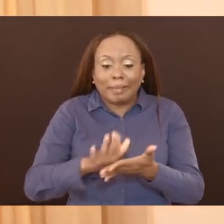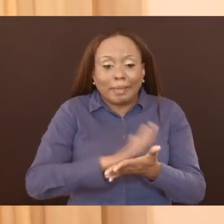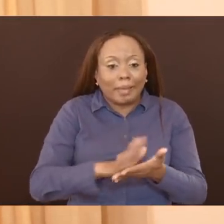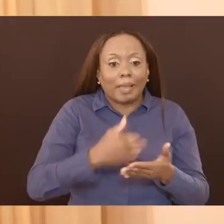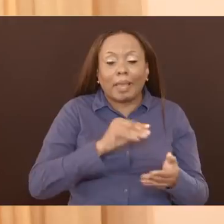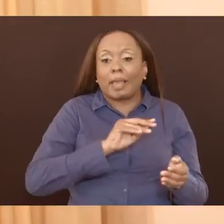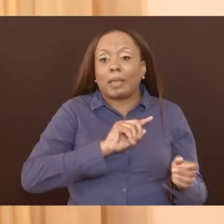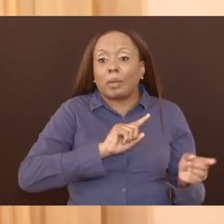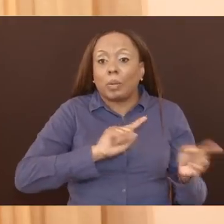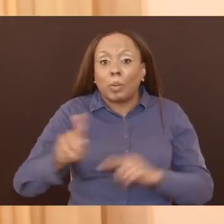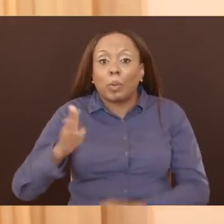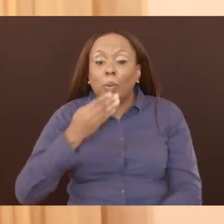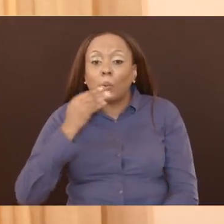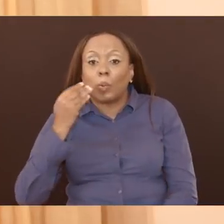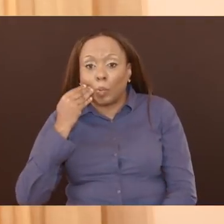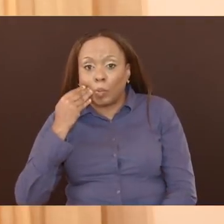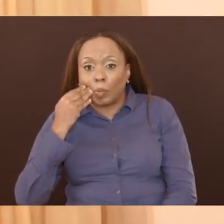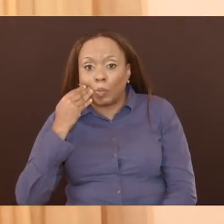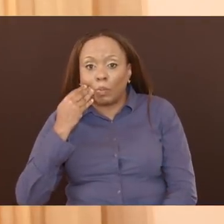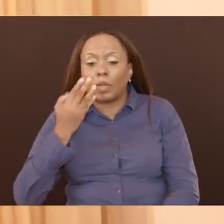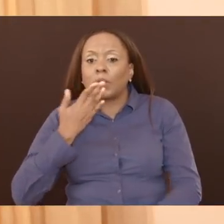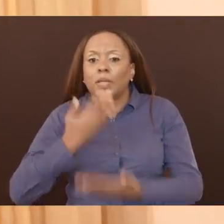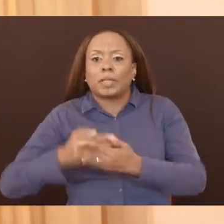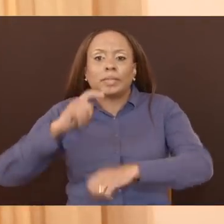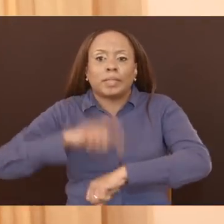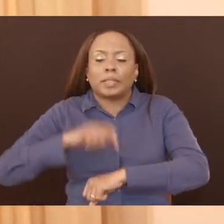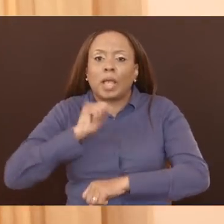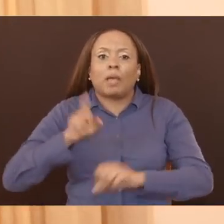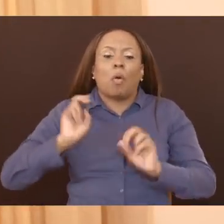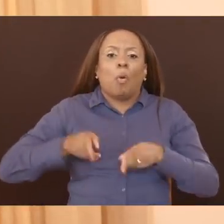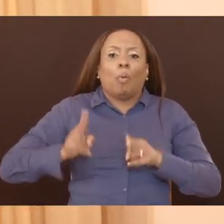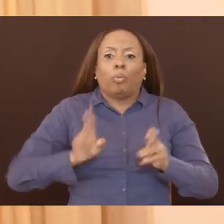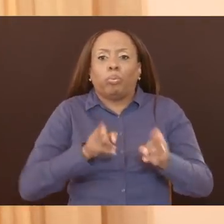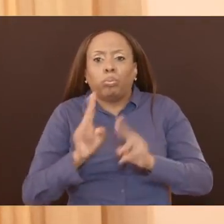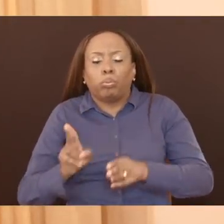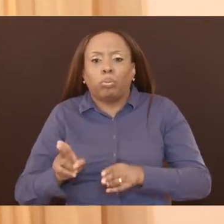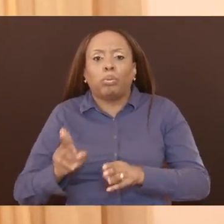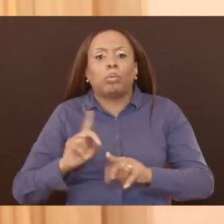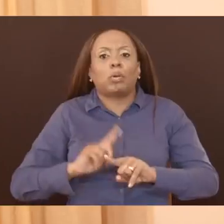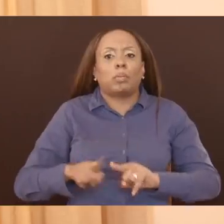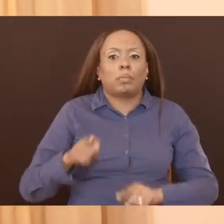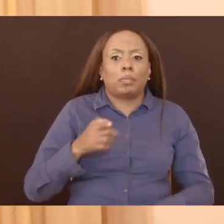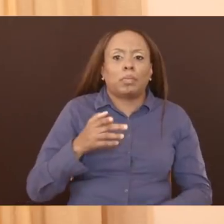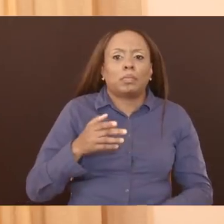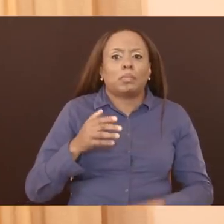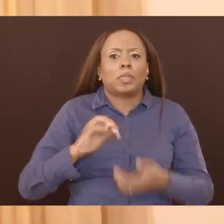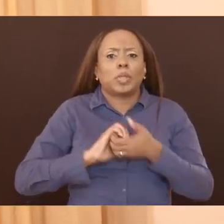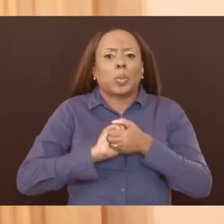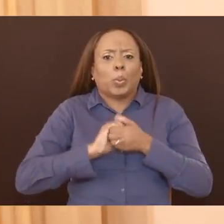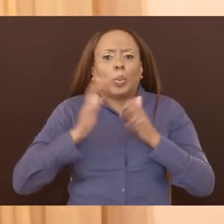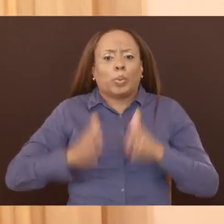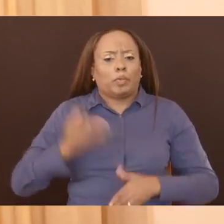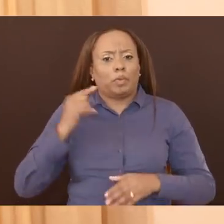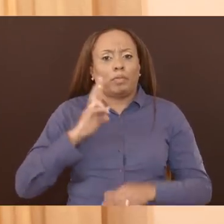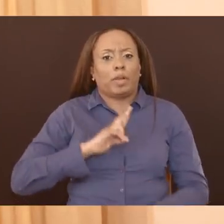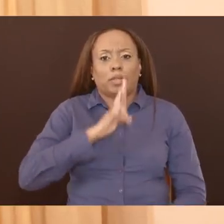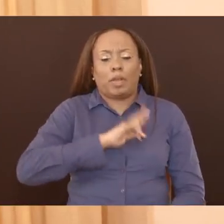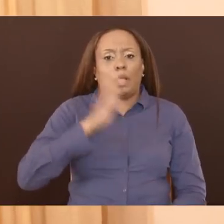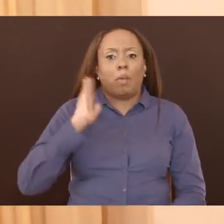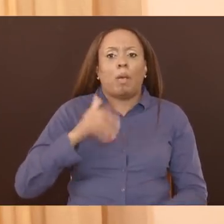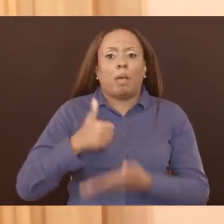home in good time without having to rush and put themselves at risk. And I would expect that the owners of those restaurants will assist